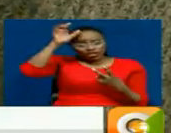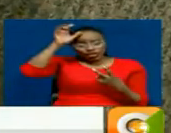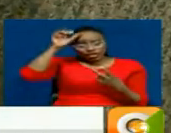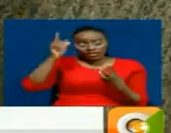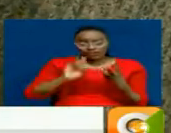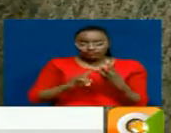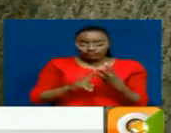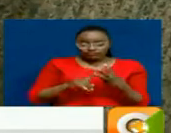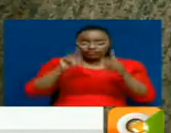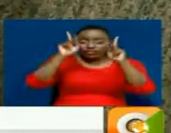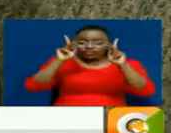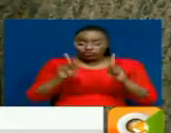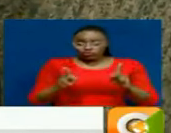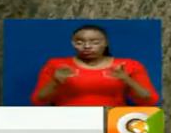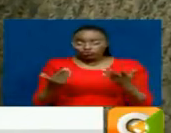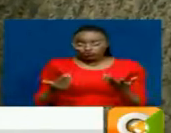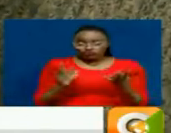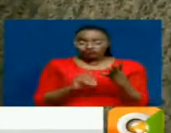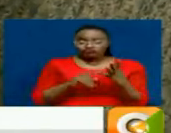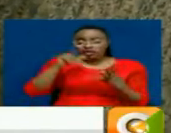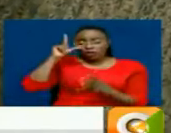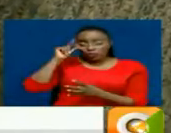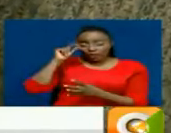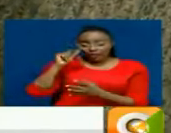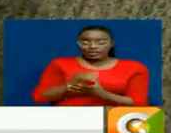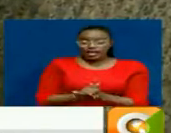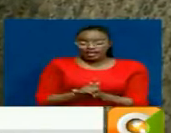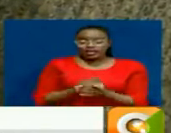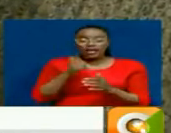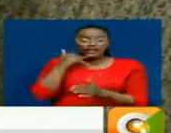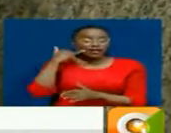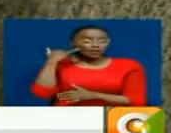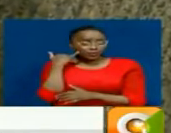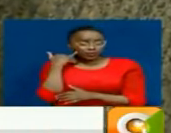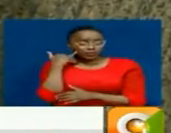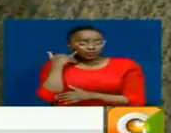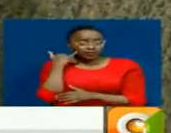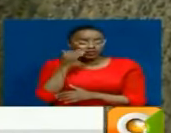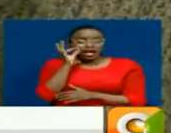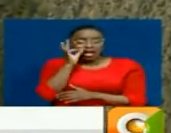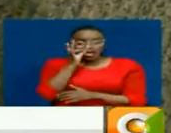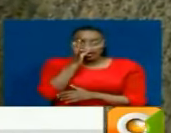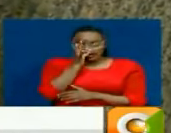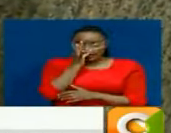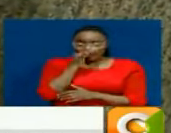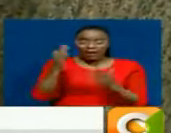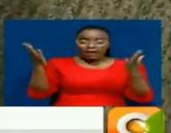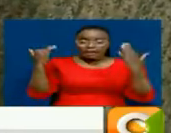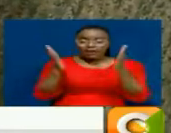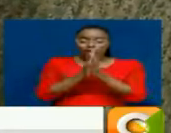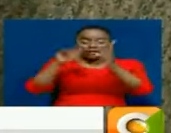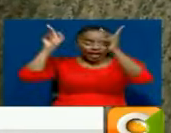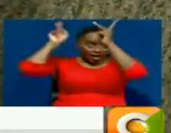Eldoret, Kisumu, Mombasa, Nakuru, Nyeri, Meru,